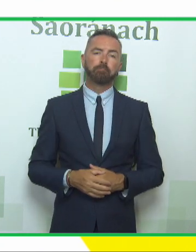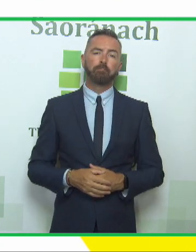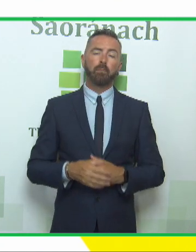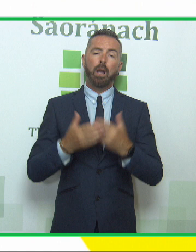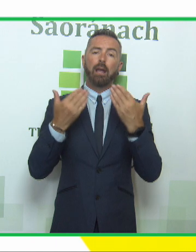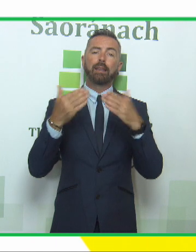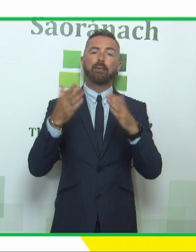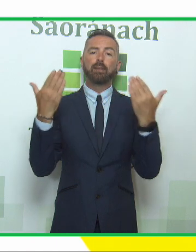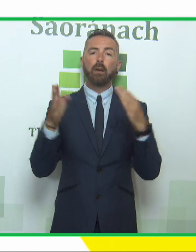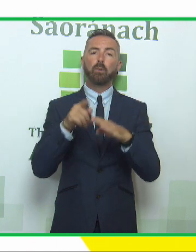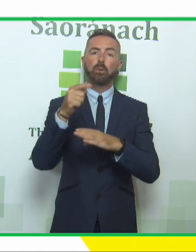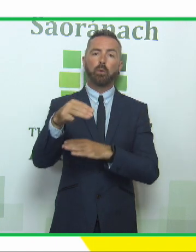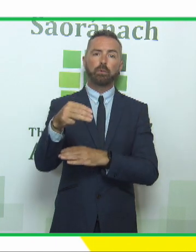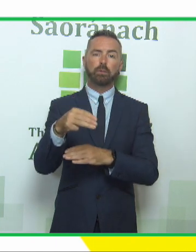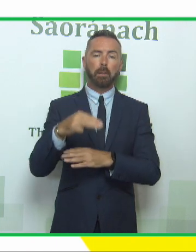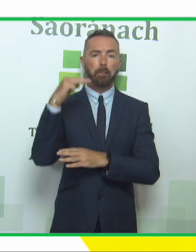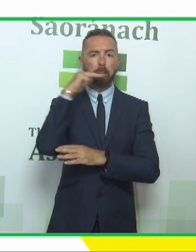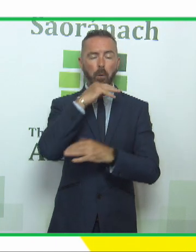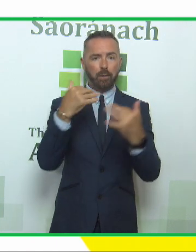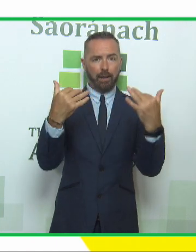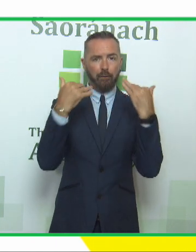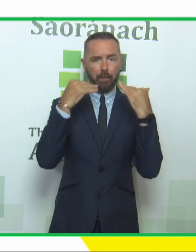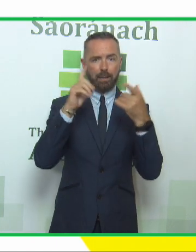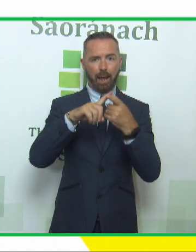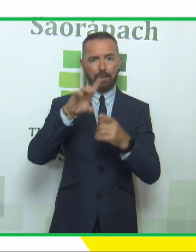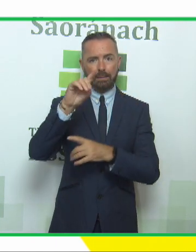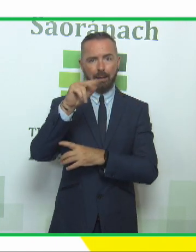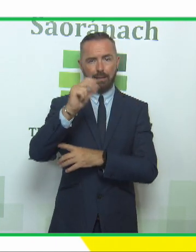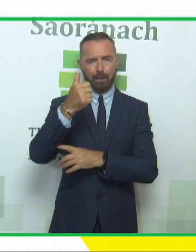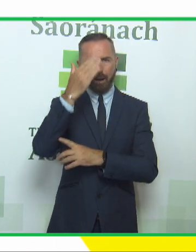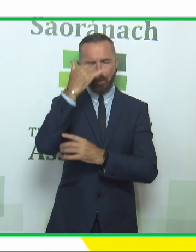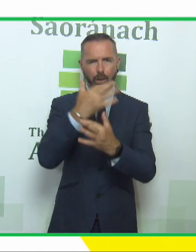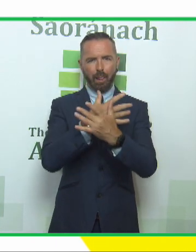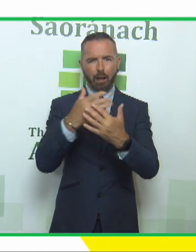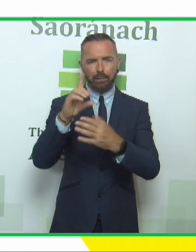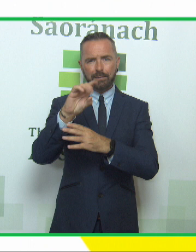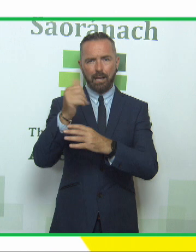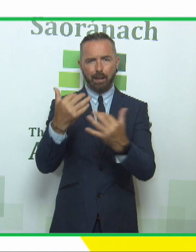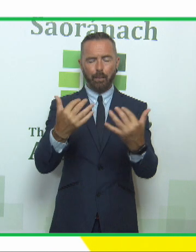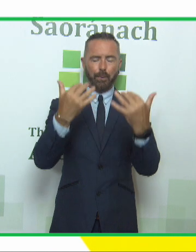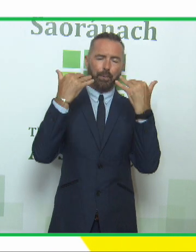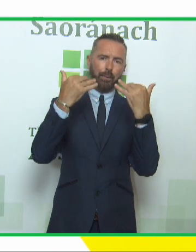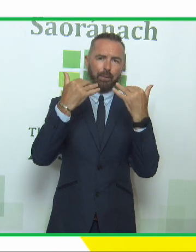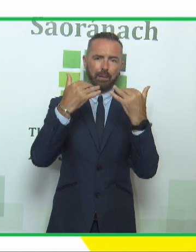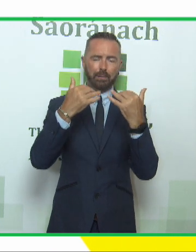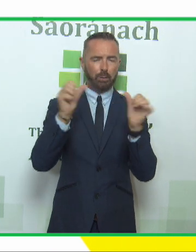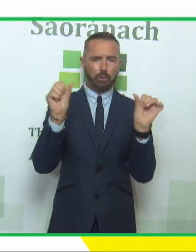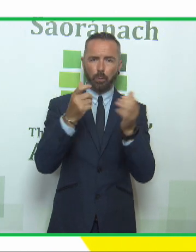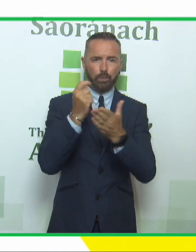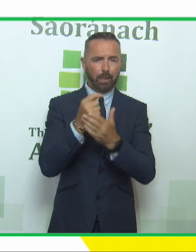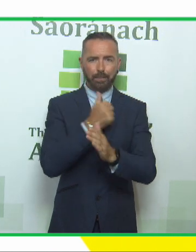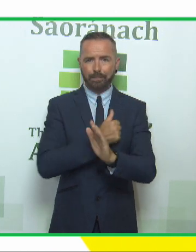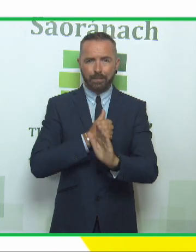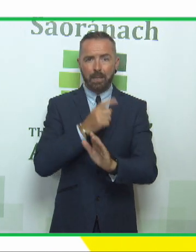leave you now with those key messages. And I'm conscious I've given you an awful lot of data. It's very top line in a short amount of time, but